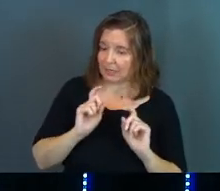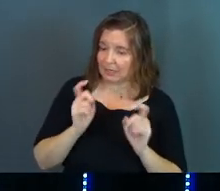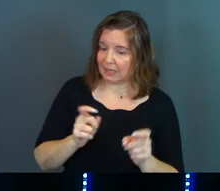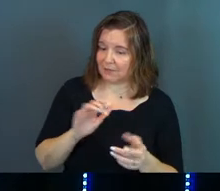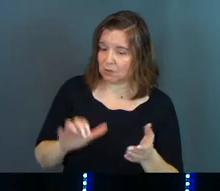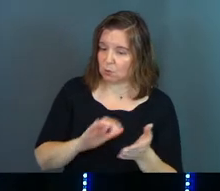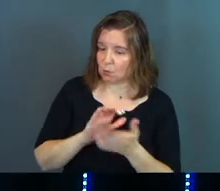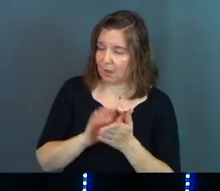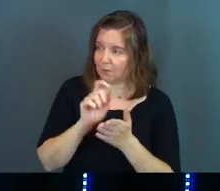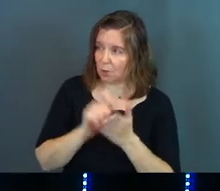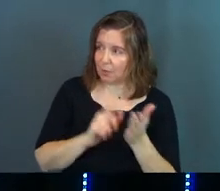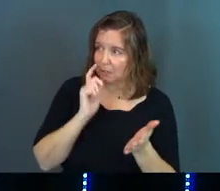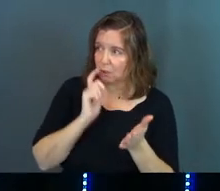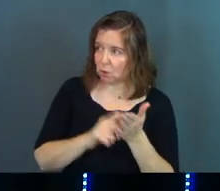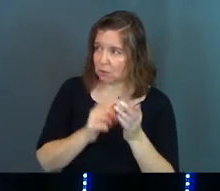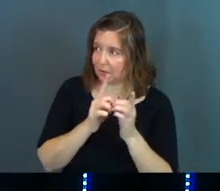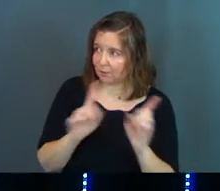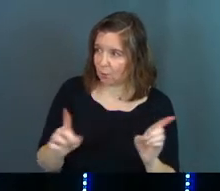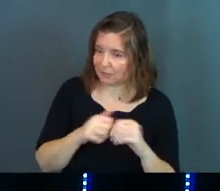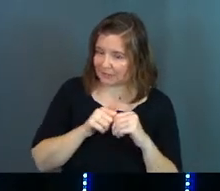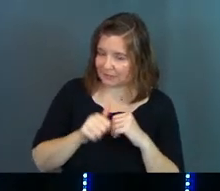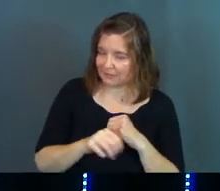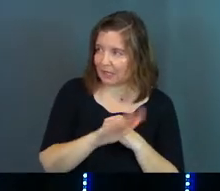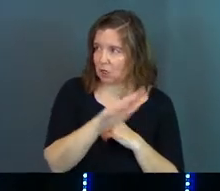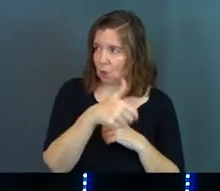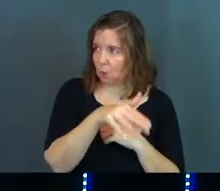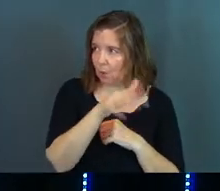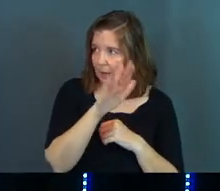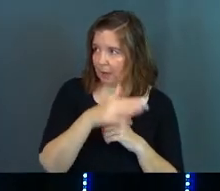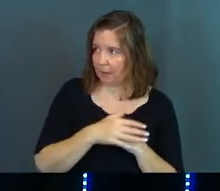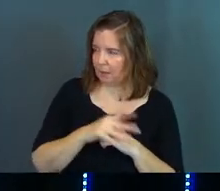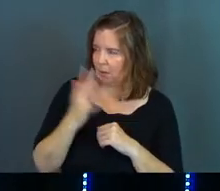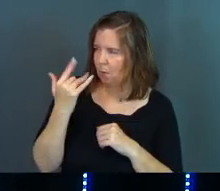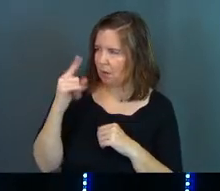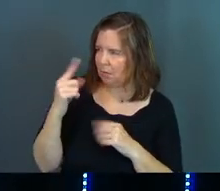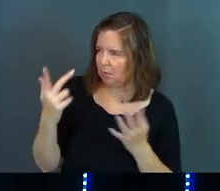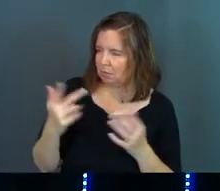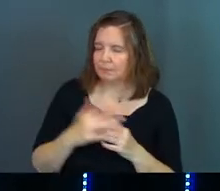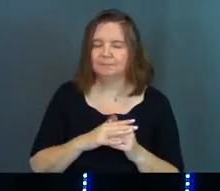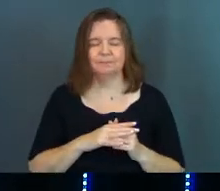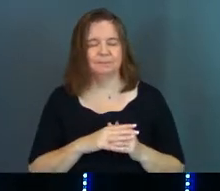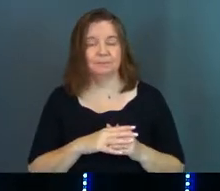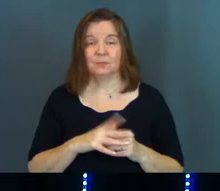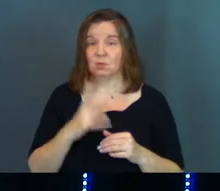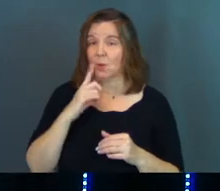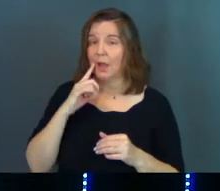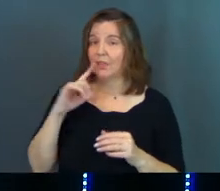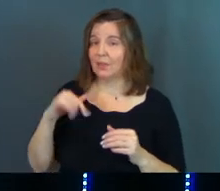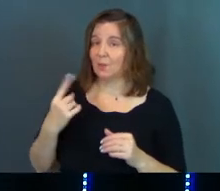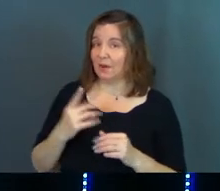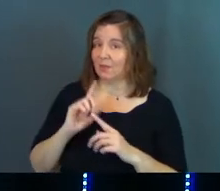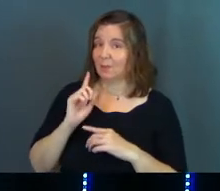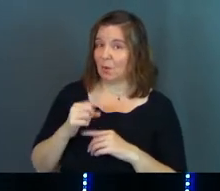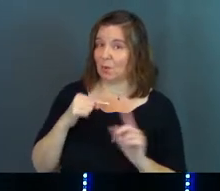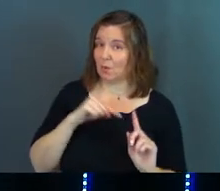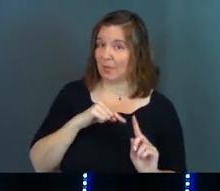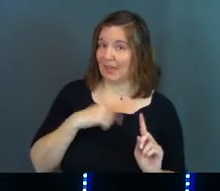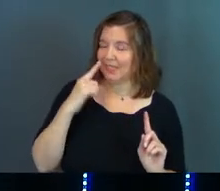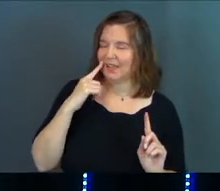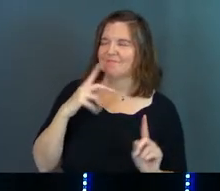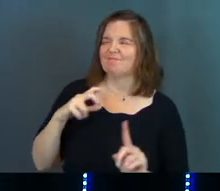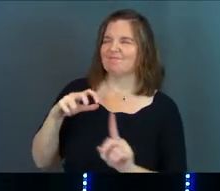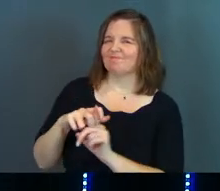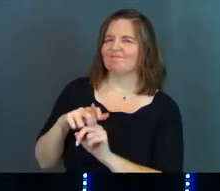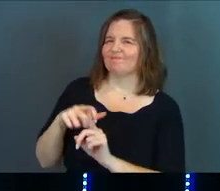give his wife a written notice of divorce and send her away? They asked. Like, okay, Jesus. And you know, I think this is one of those moments where the Pharisees think they